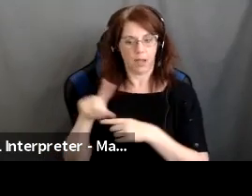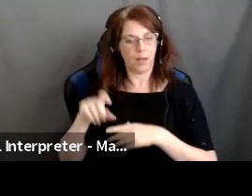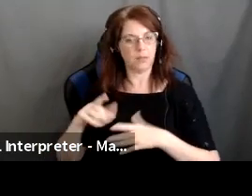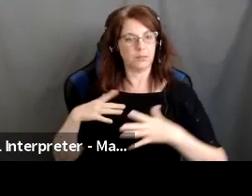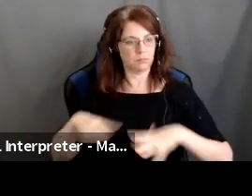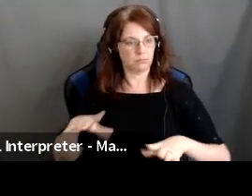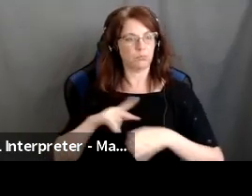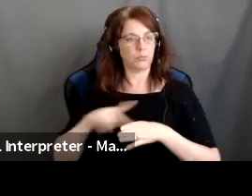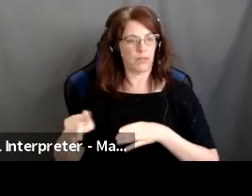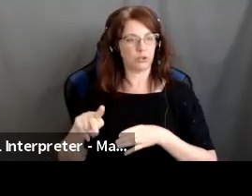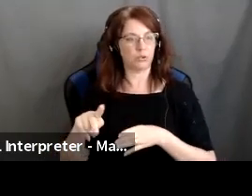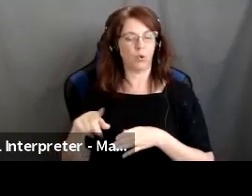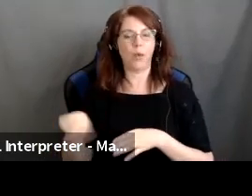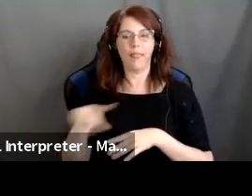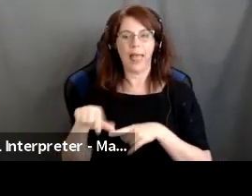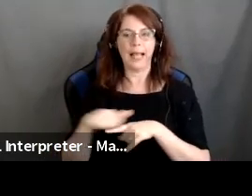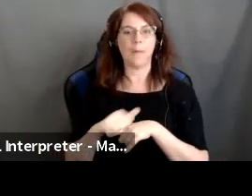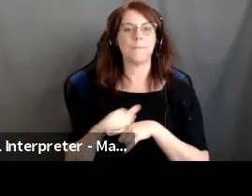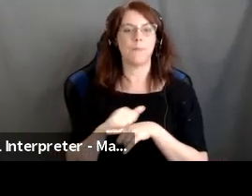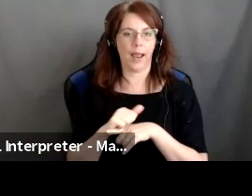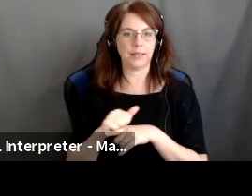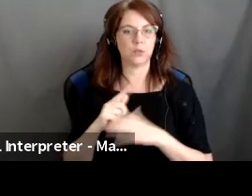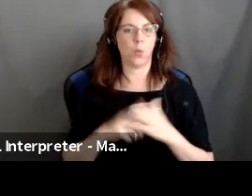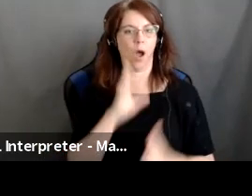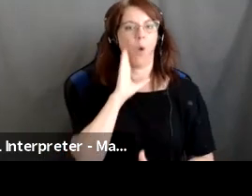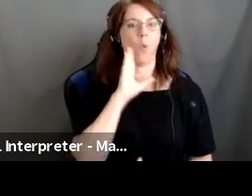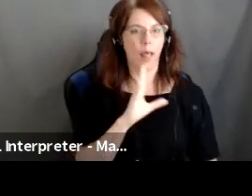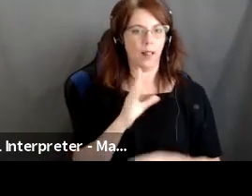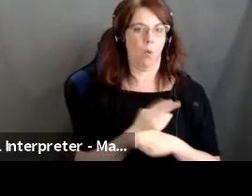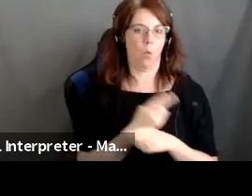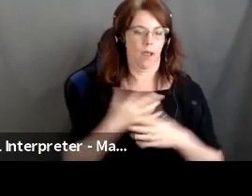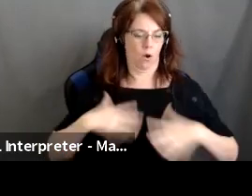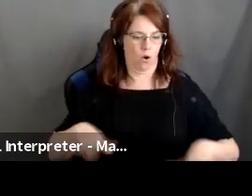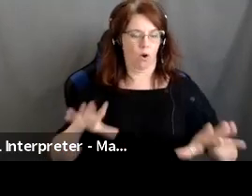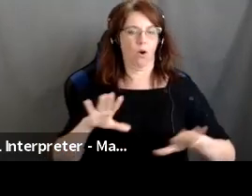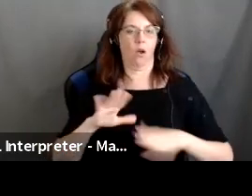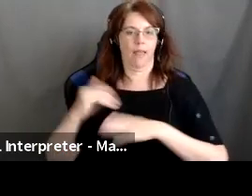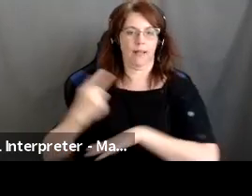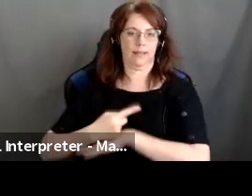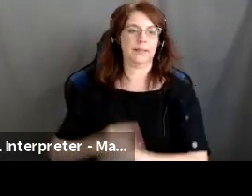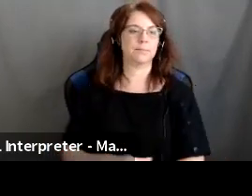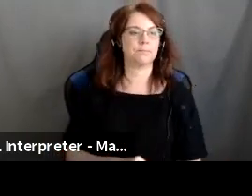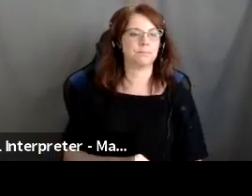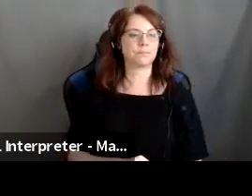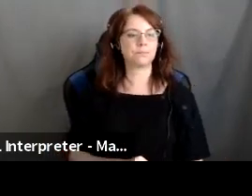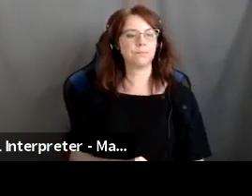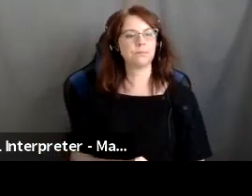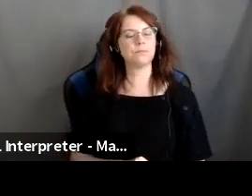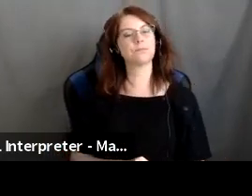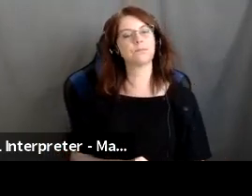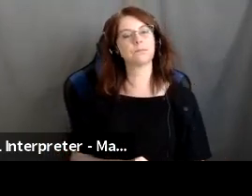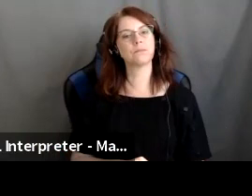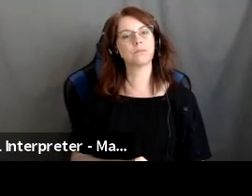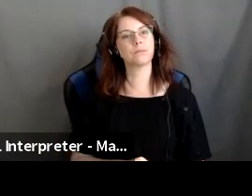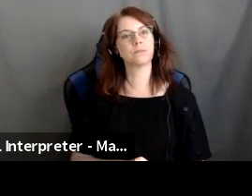professional dress so that they can practice for what they're going to wear on the day of the interview. And